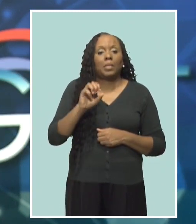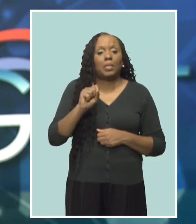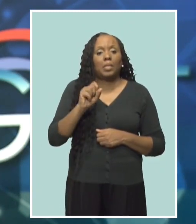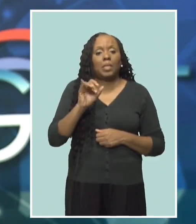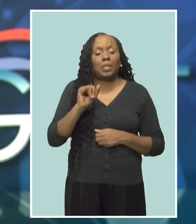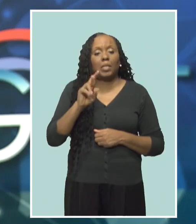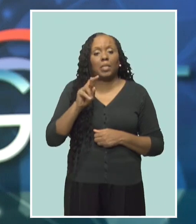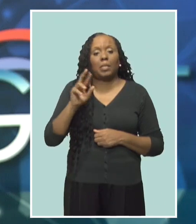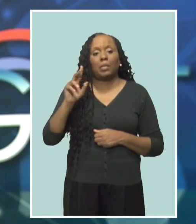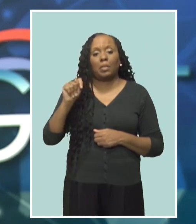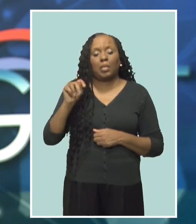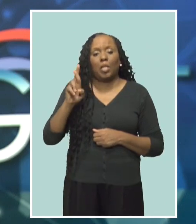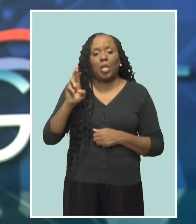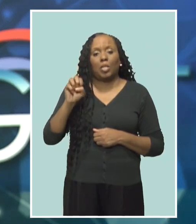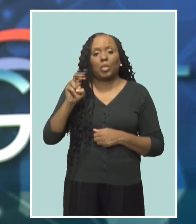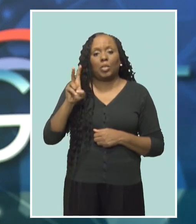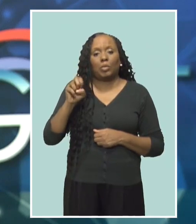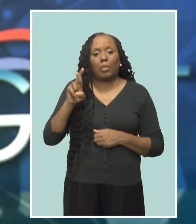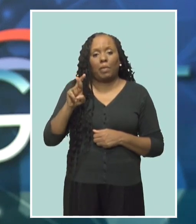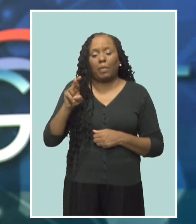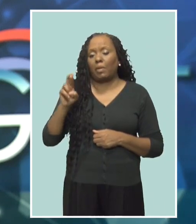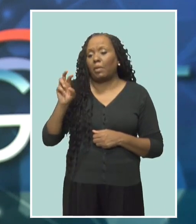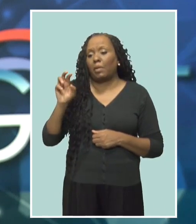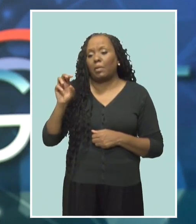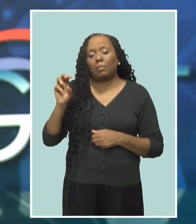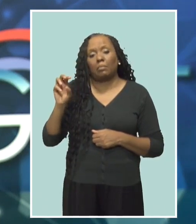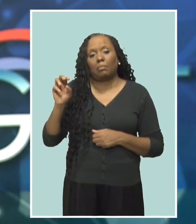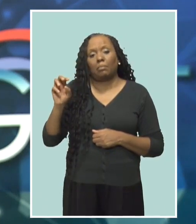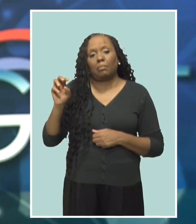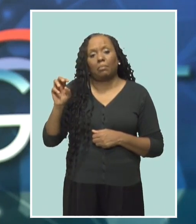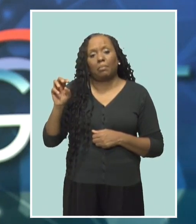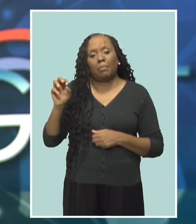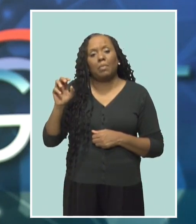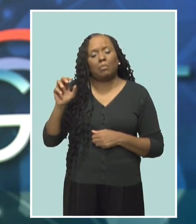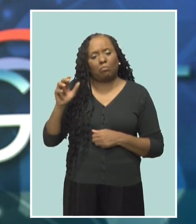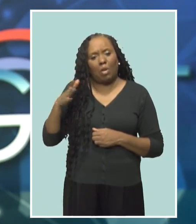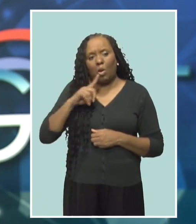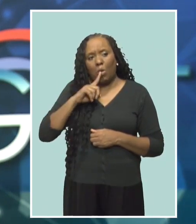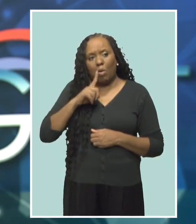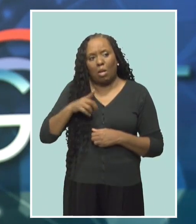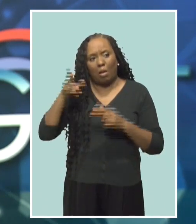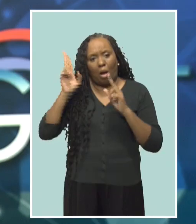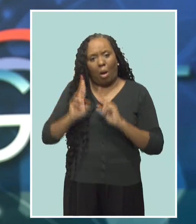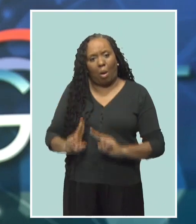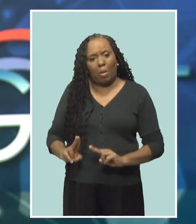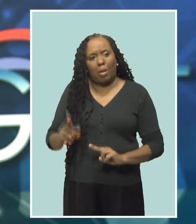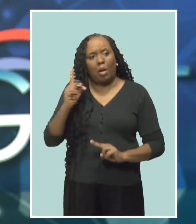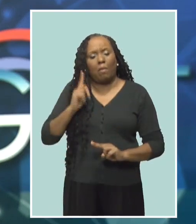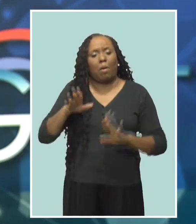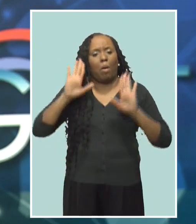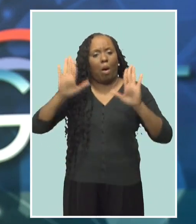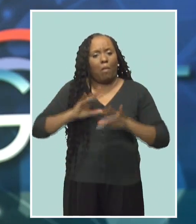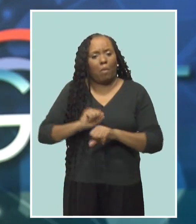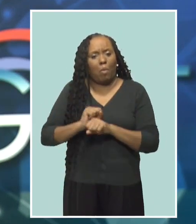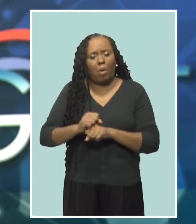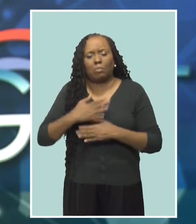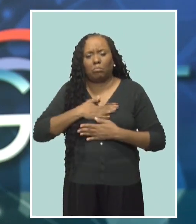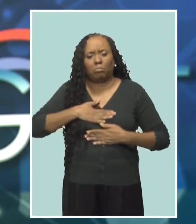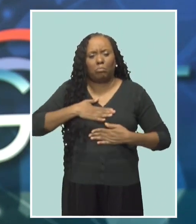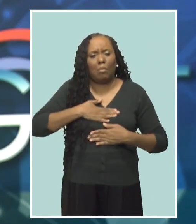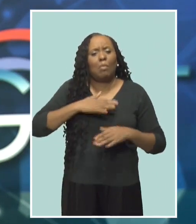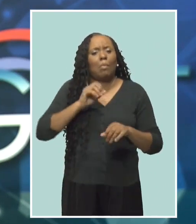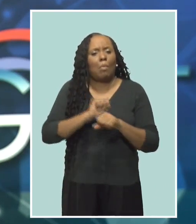he has provided to the Barbados Museum and Historical Society. This was done at an event held to show appreciation for his